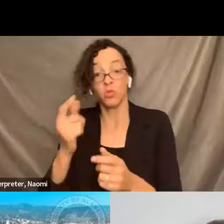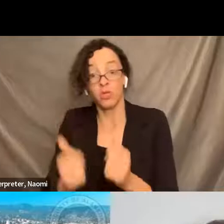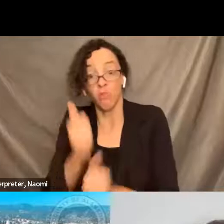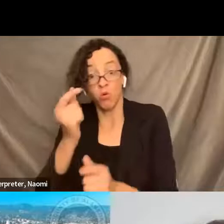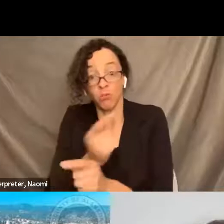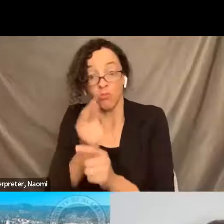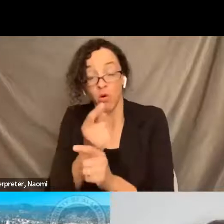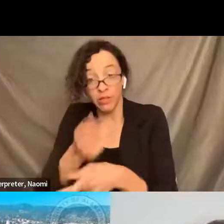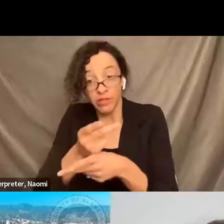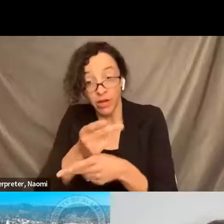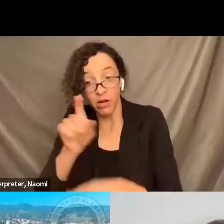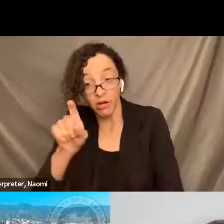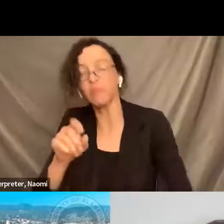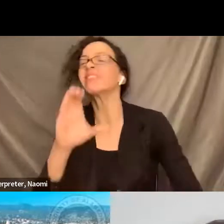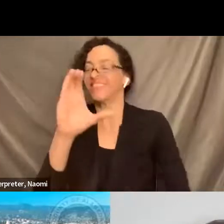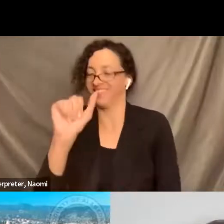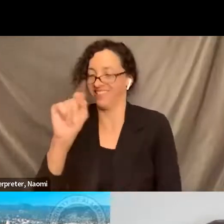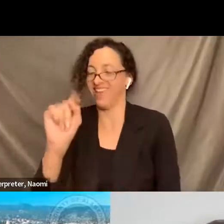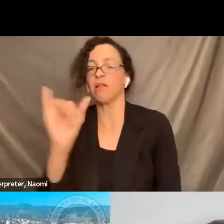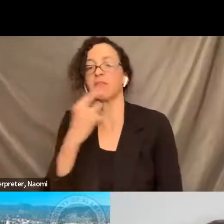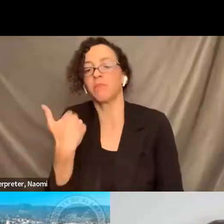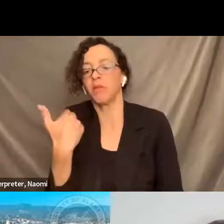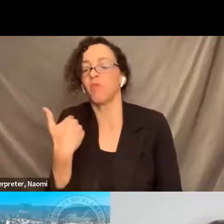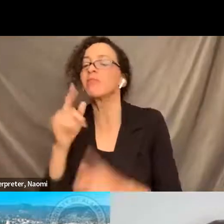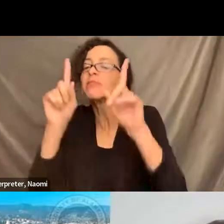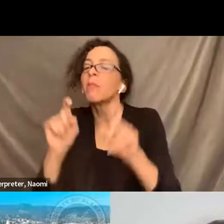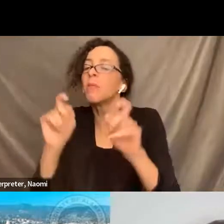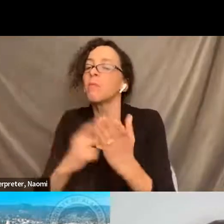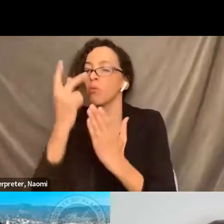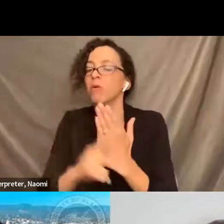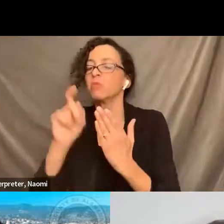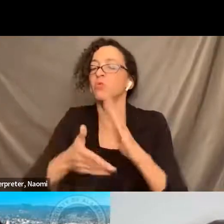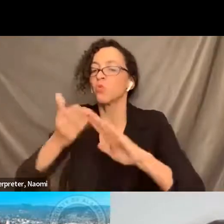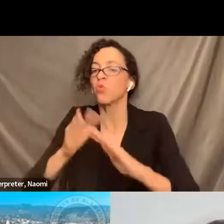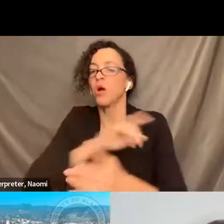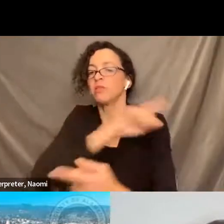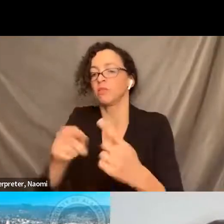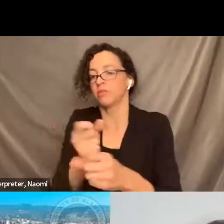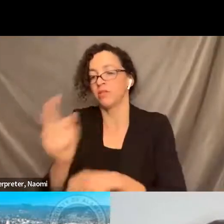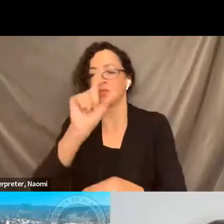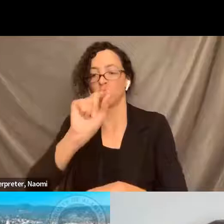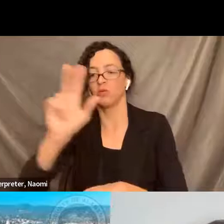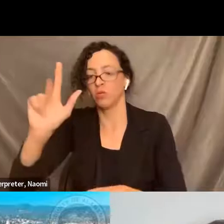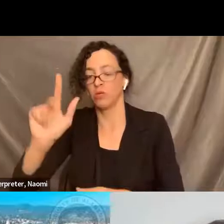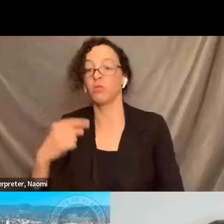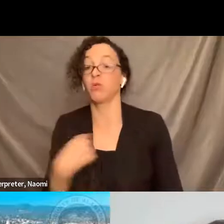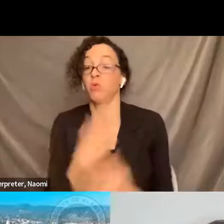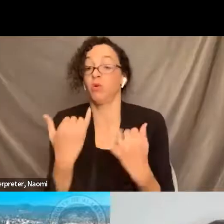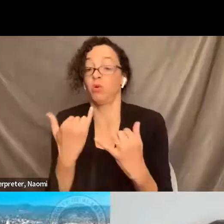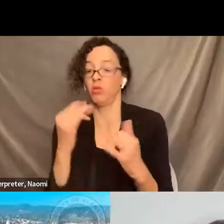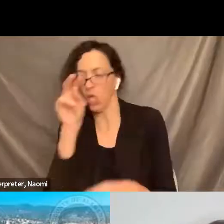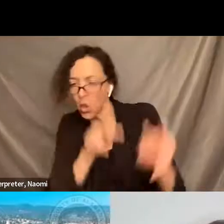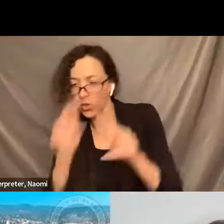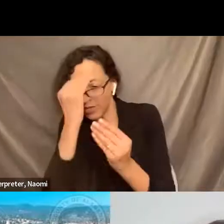pilot, and it's supposed to run through 2023. We are currently looking at data, and